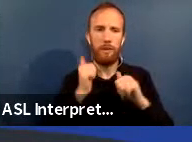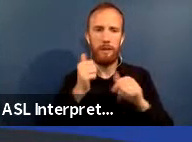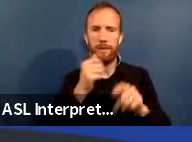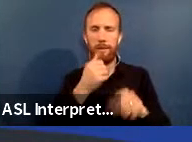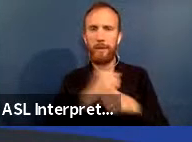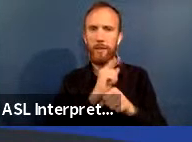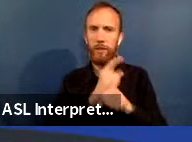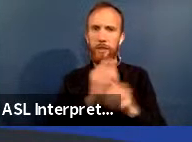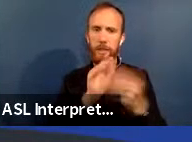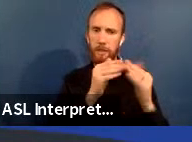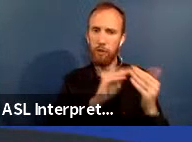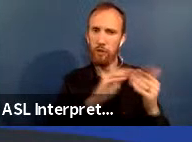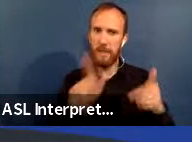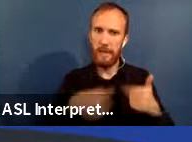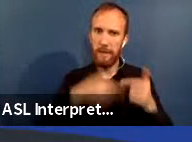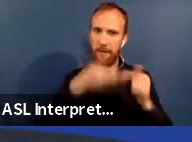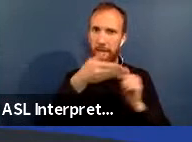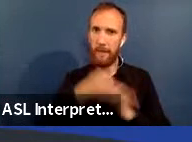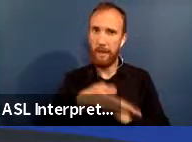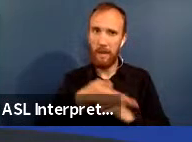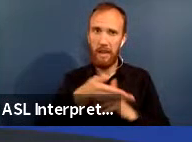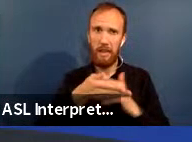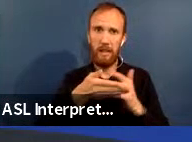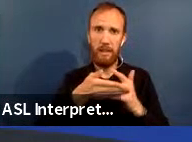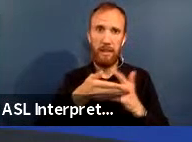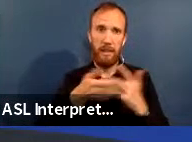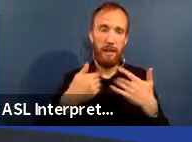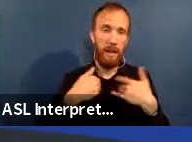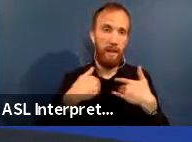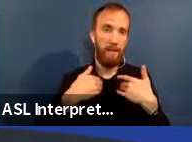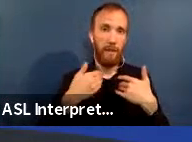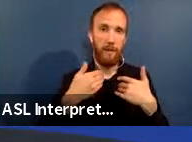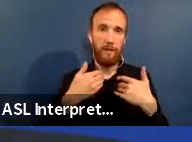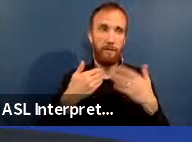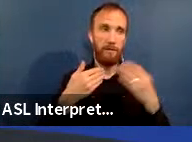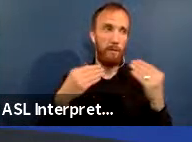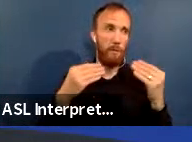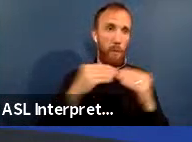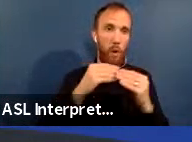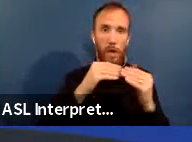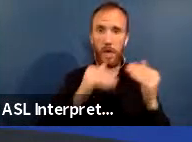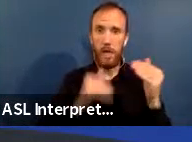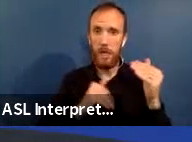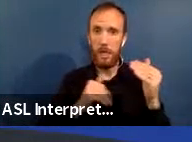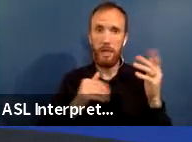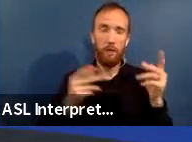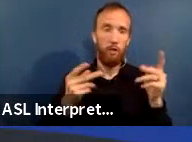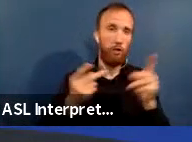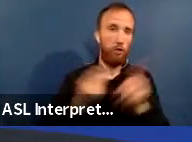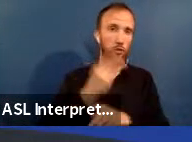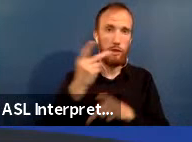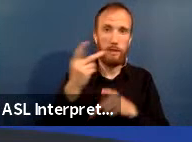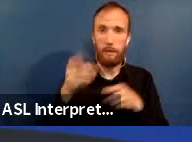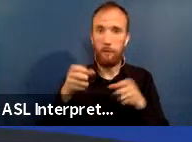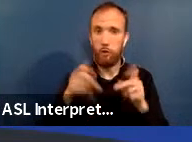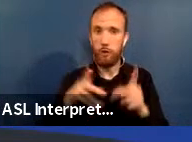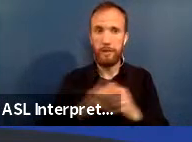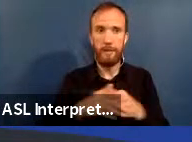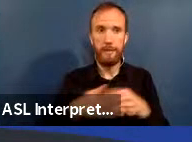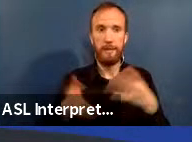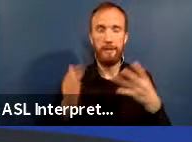they live in are experiencing greater hardship and have larger critical need. As a quality of life factor, we are